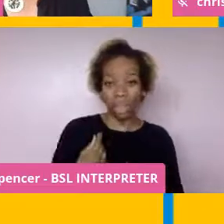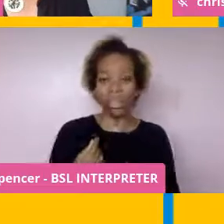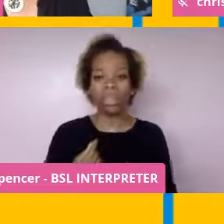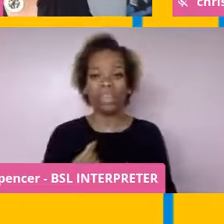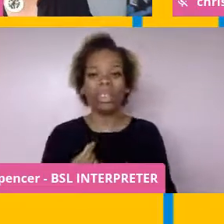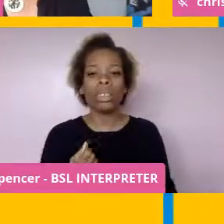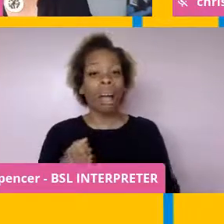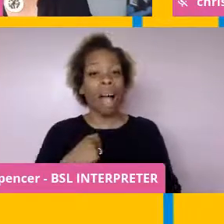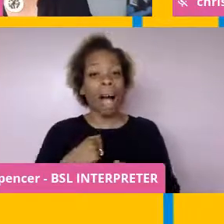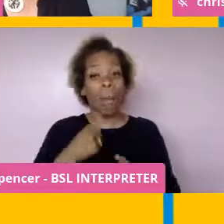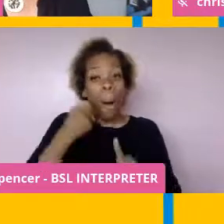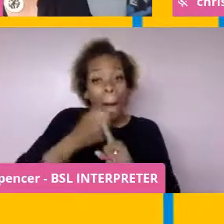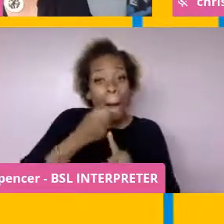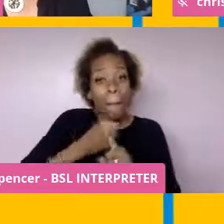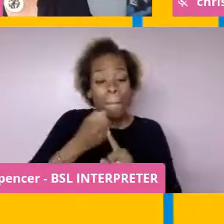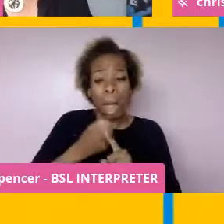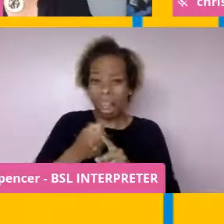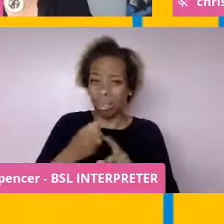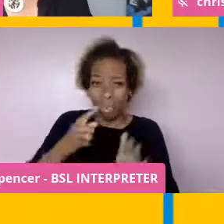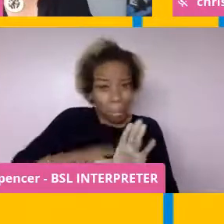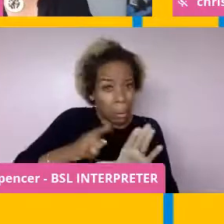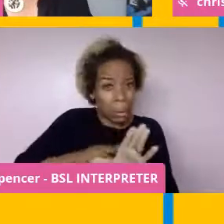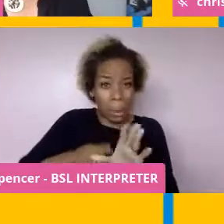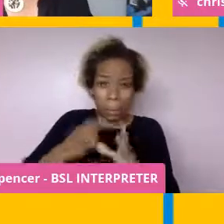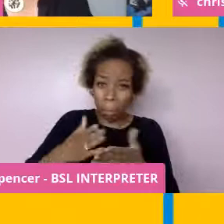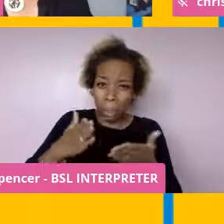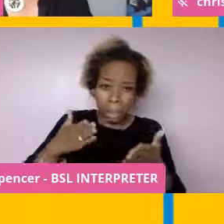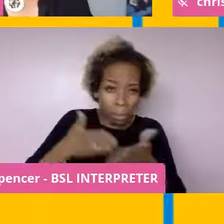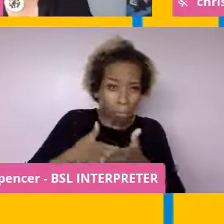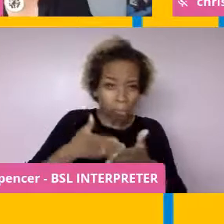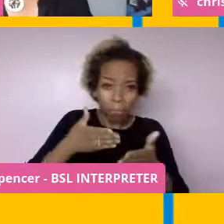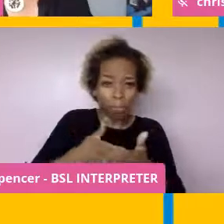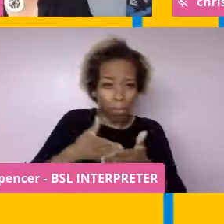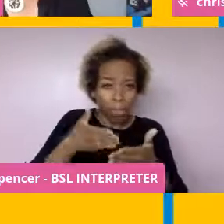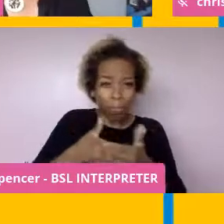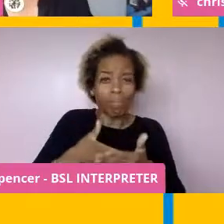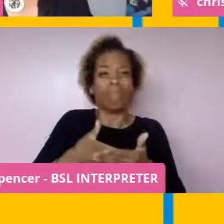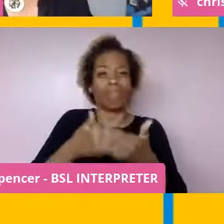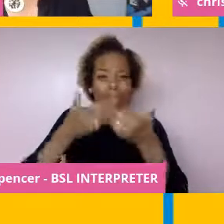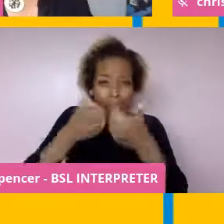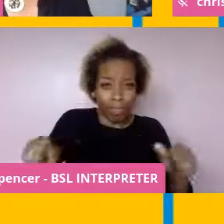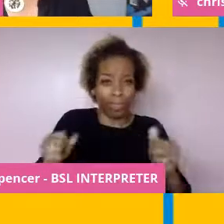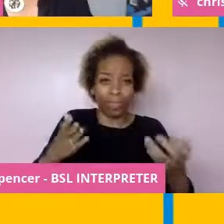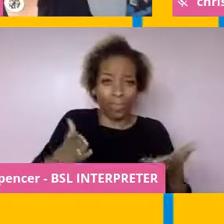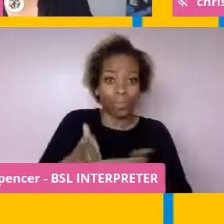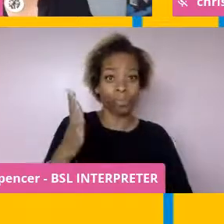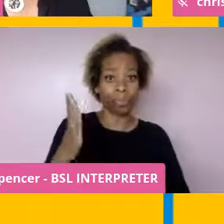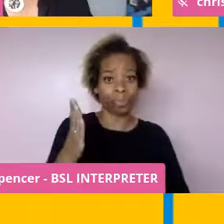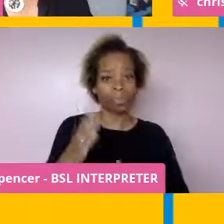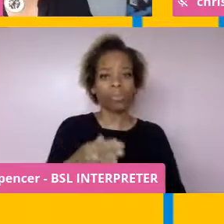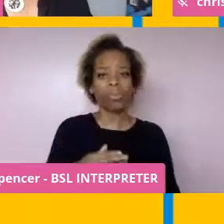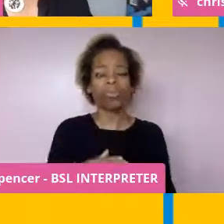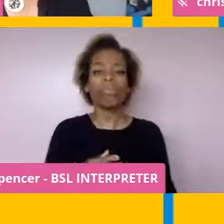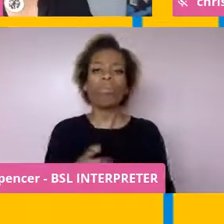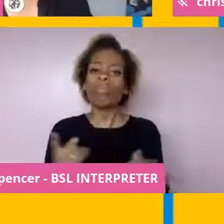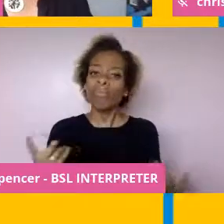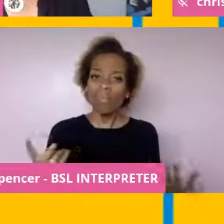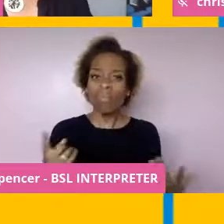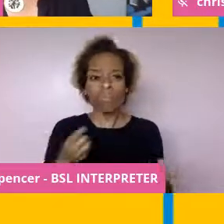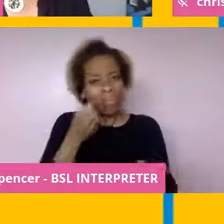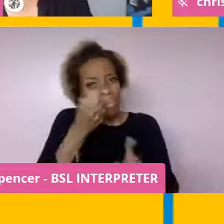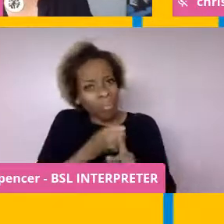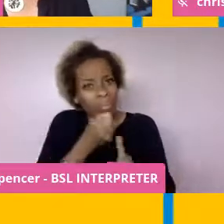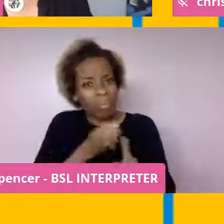working with me on this for years and years and years. And that was the moment to take, because it can be very disheartening. It can